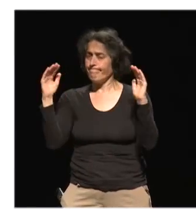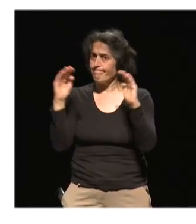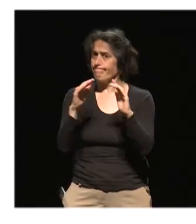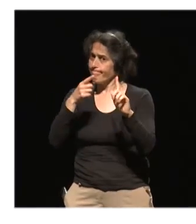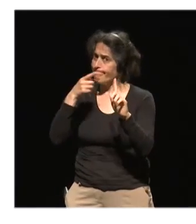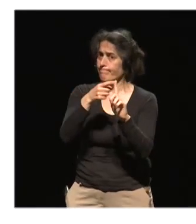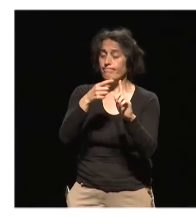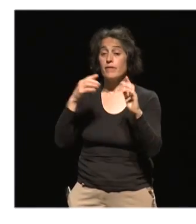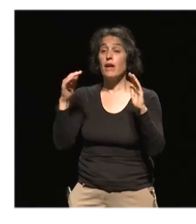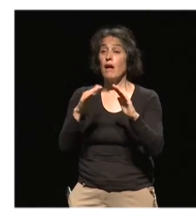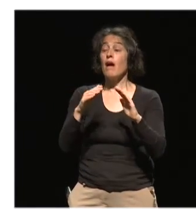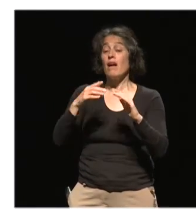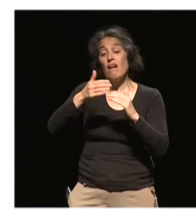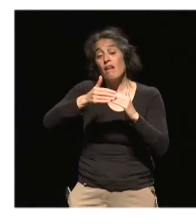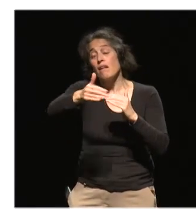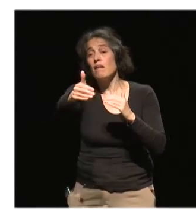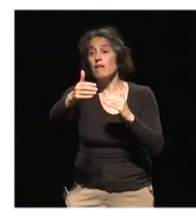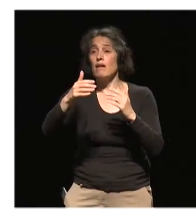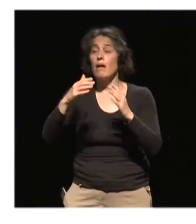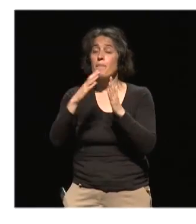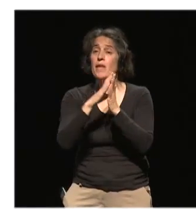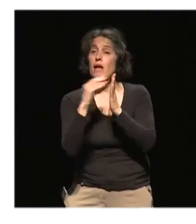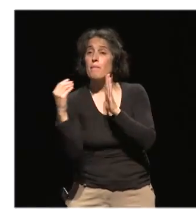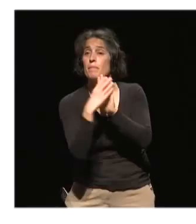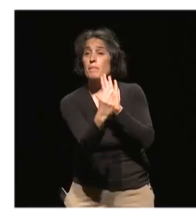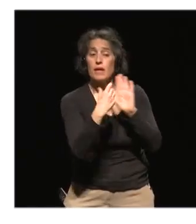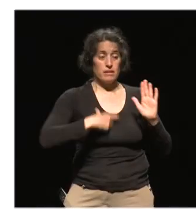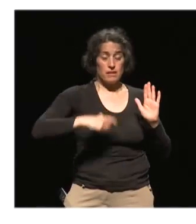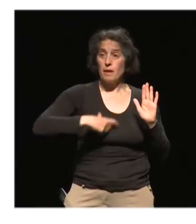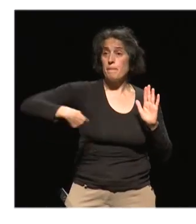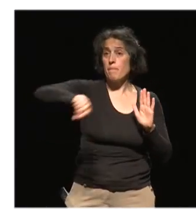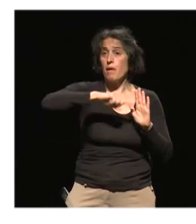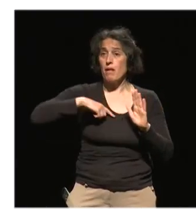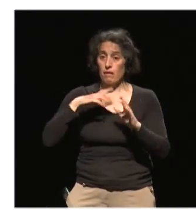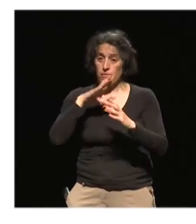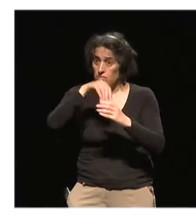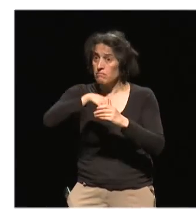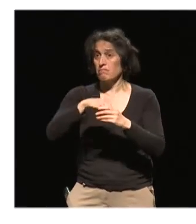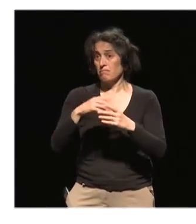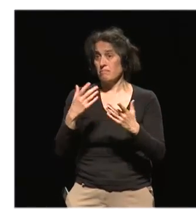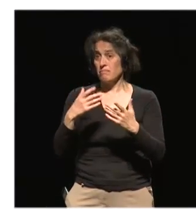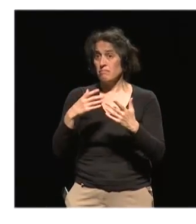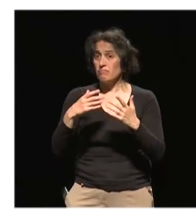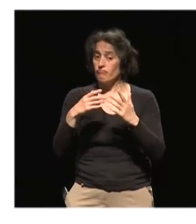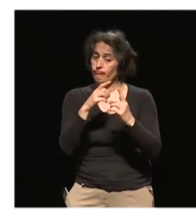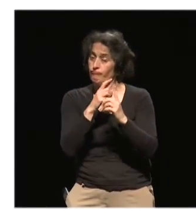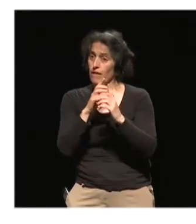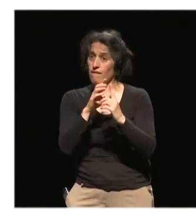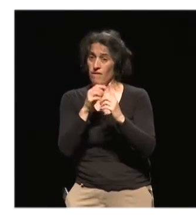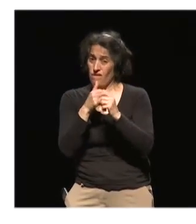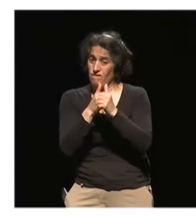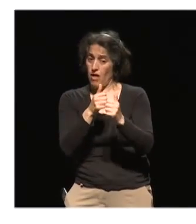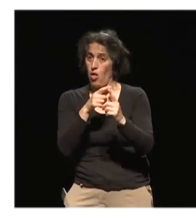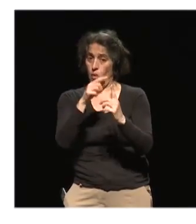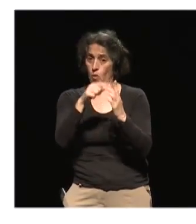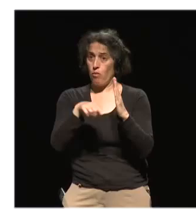fact that this, for some countries, may well be very difficult. Coming up with INDCs is not easy, and that's